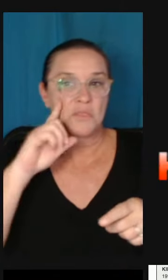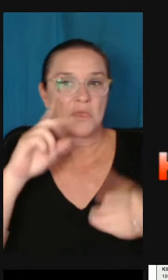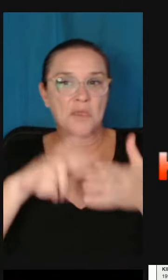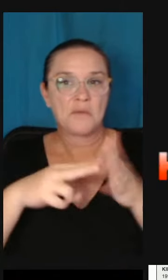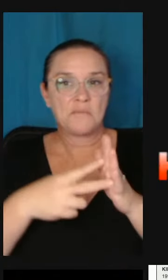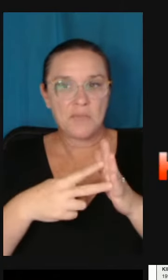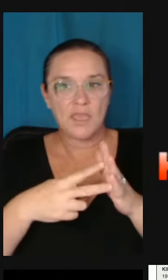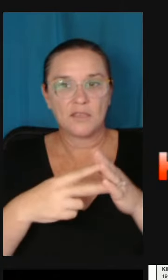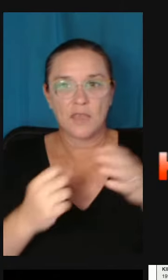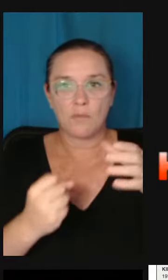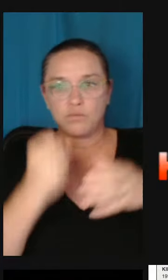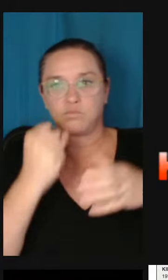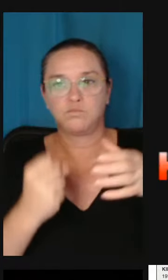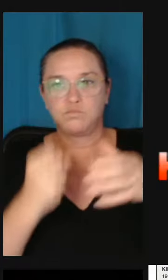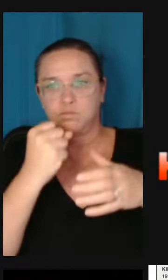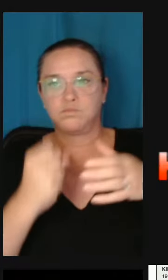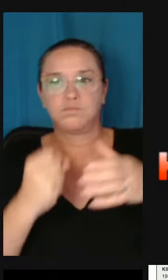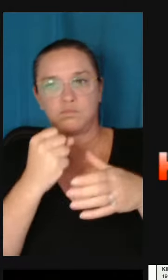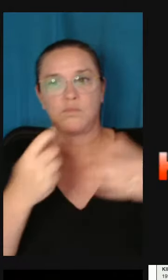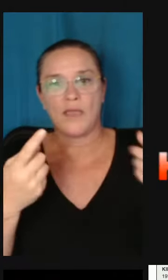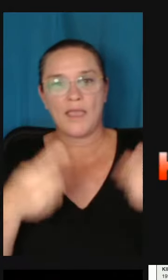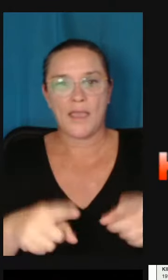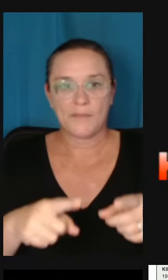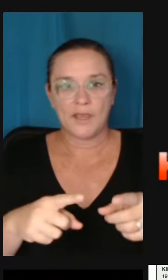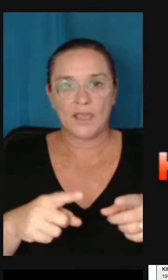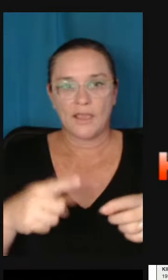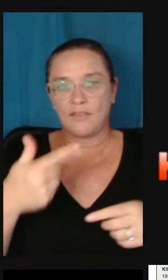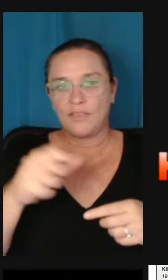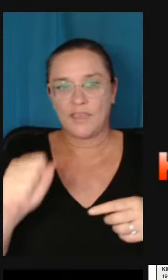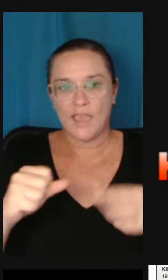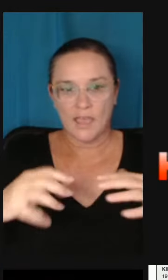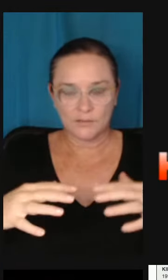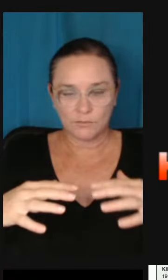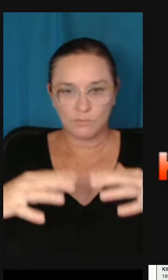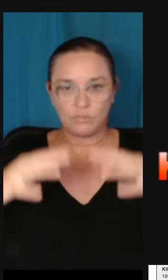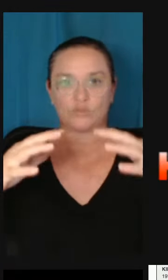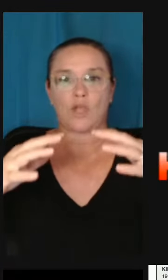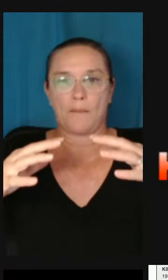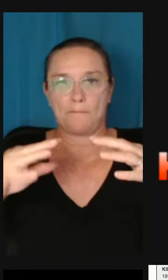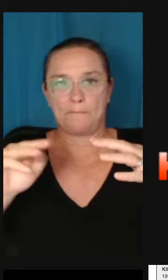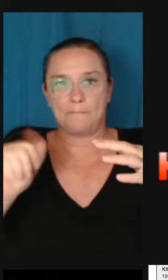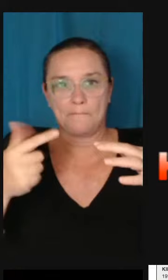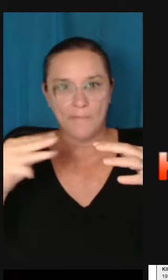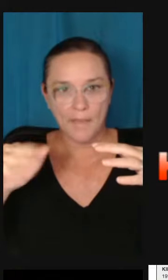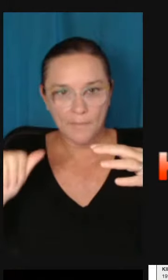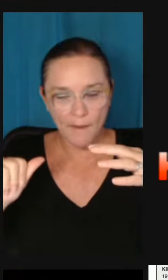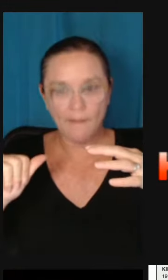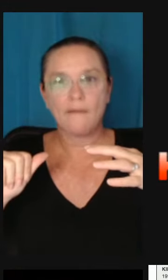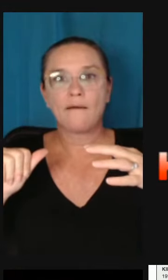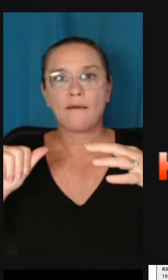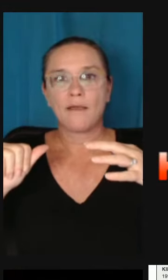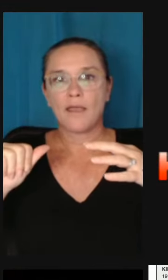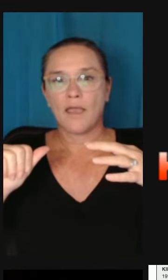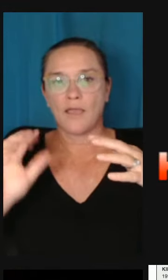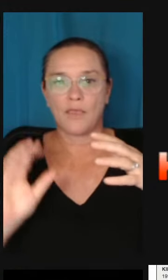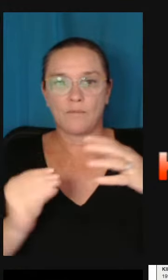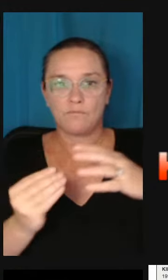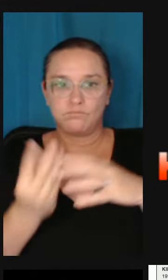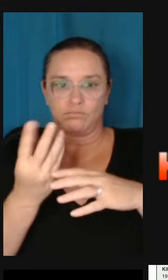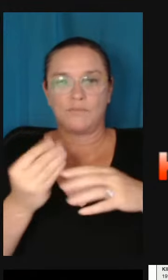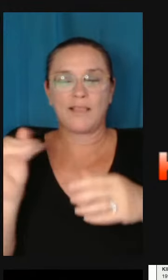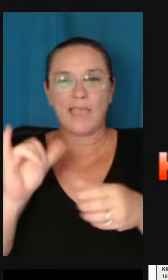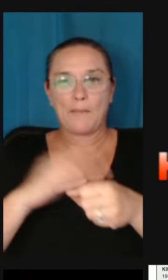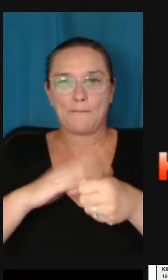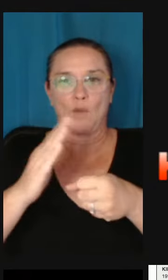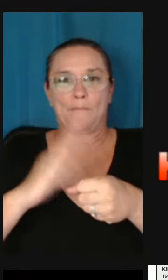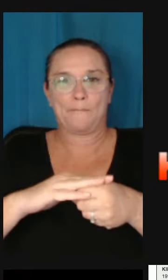at depth, right? So that the gas lifting that degassed magma, kind of spattering it out, essentially burping out the gas,